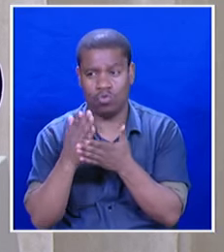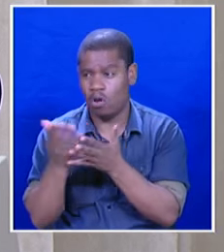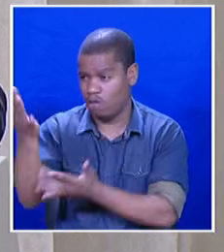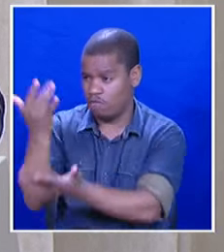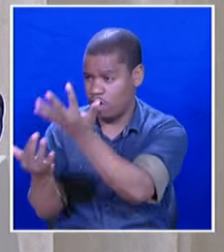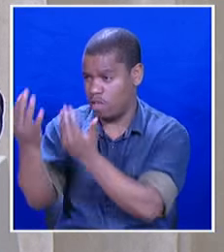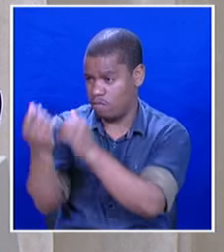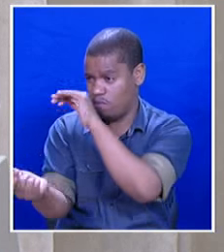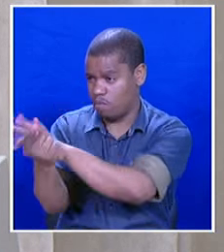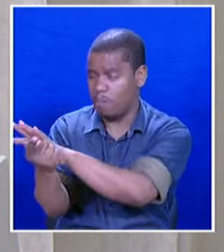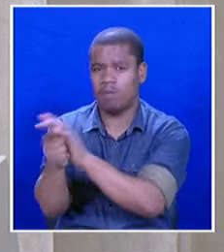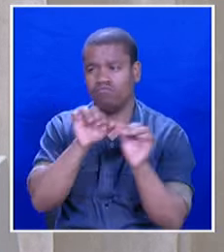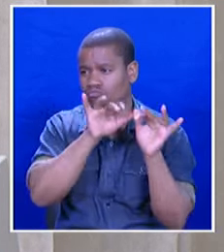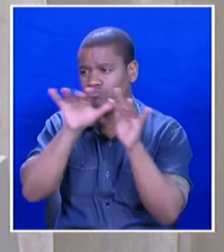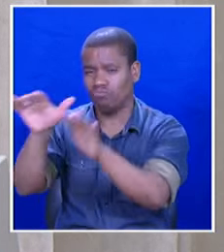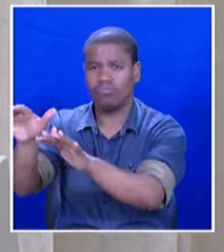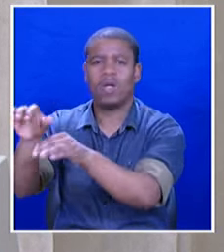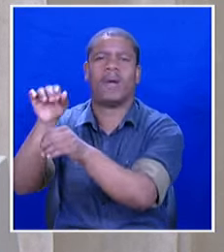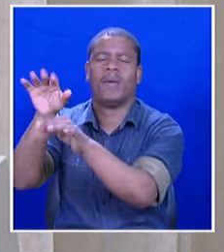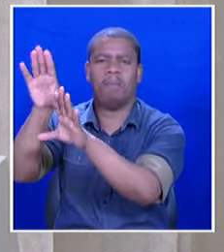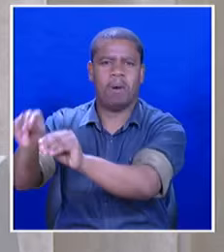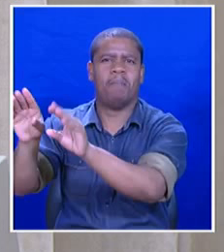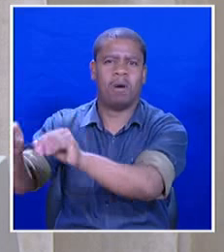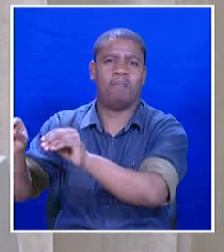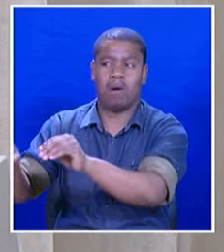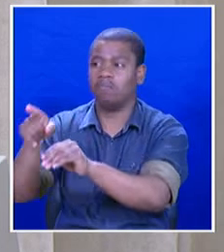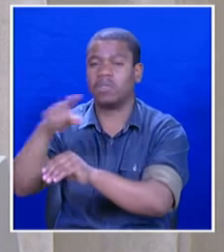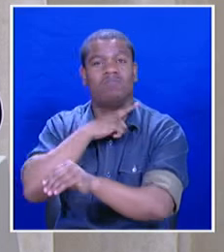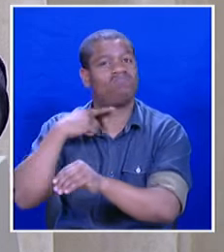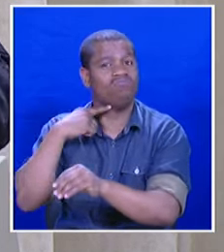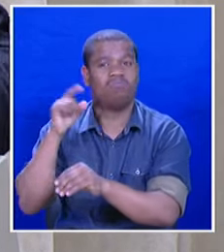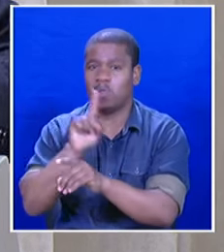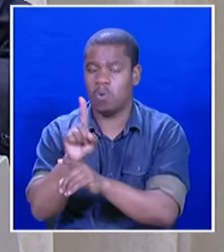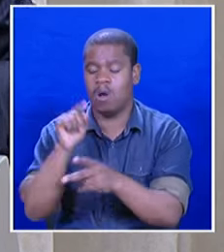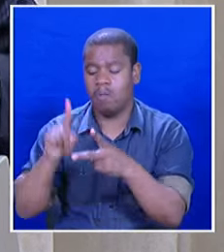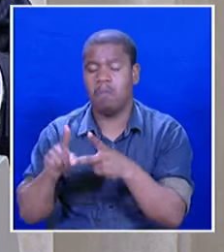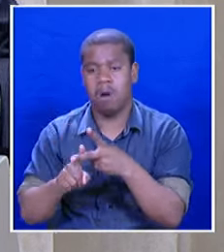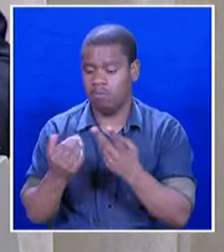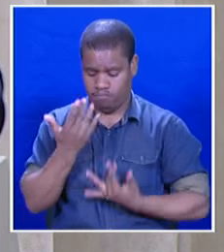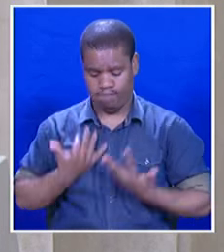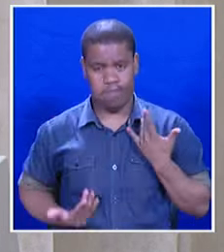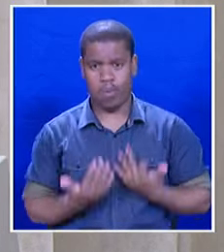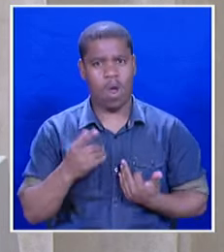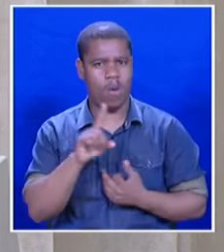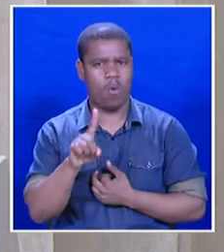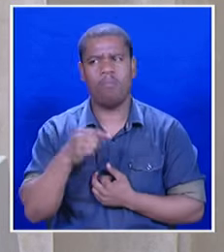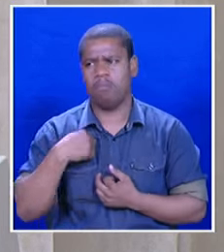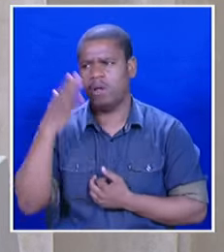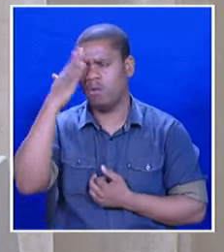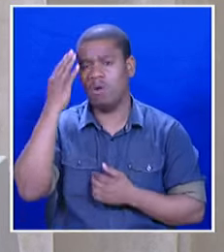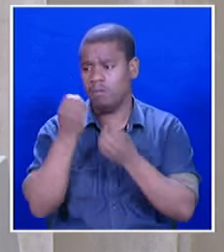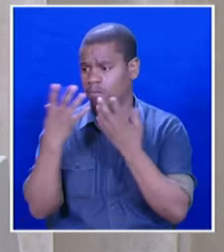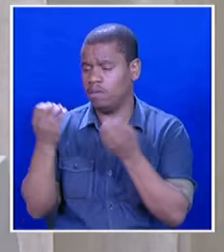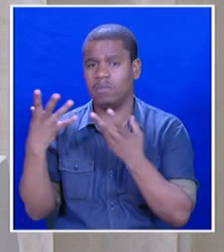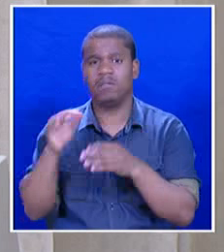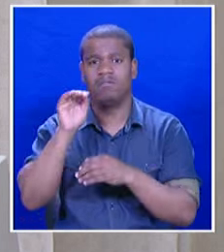fire without getting killed, without burning out. Now, I know a number of instances where around the